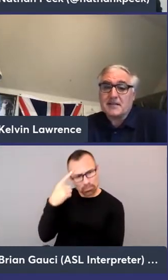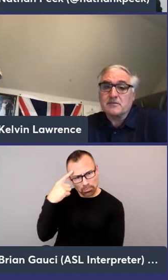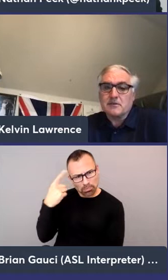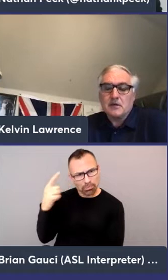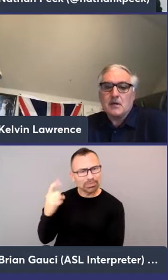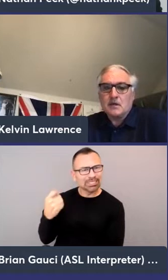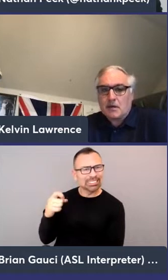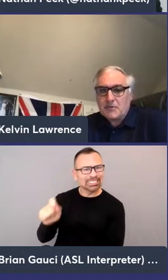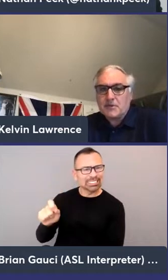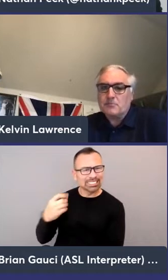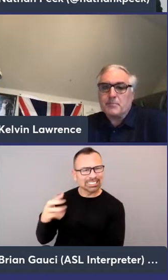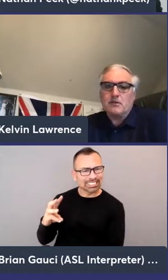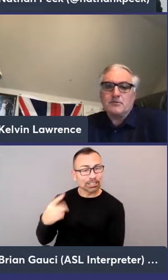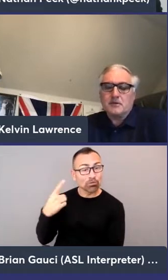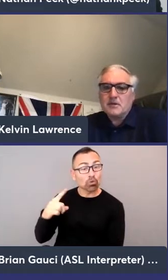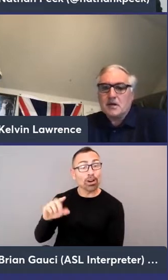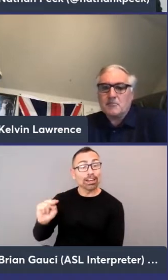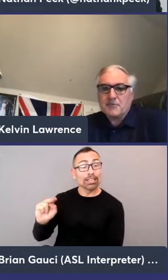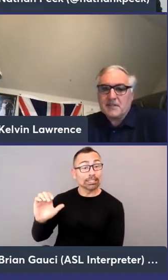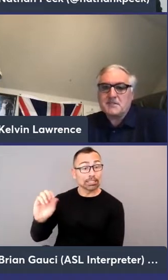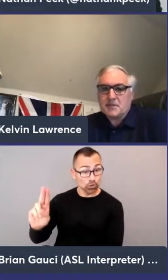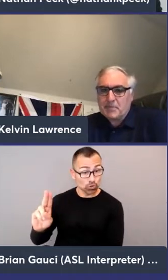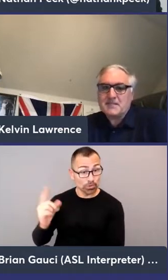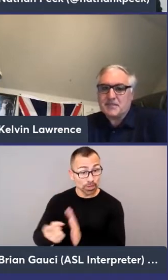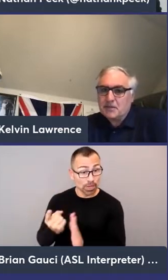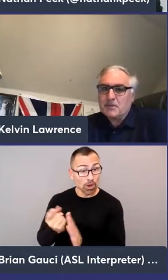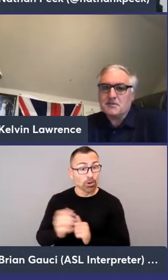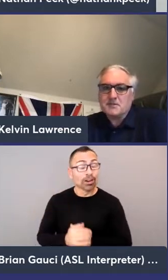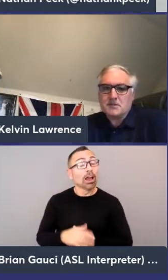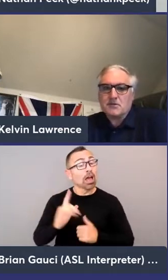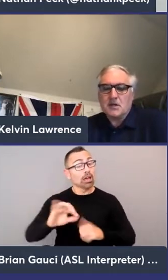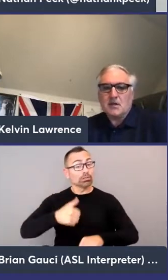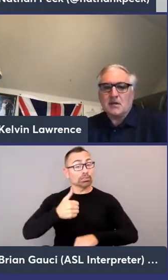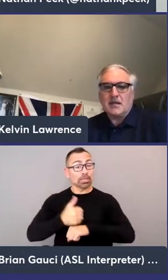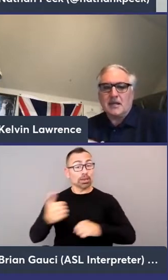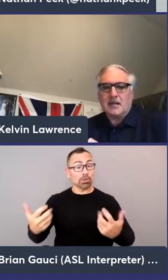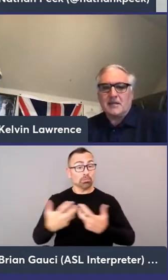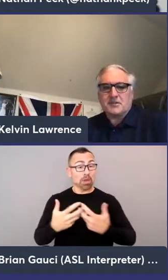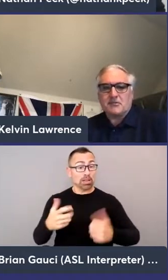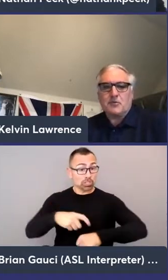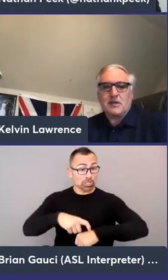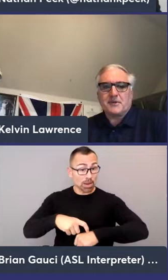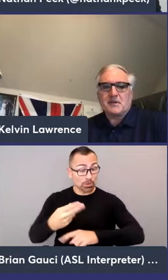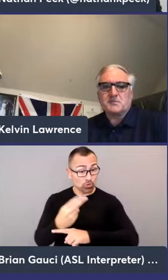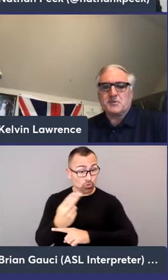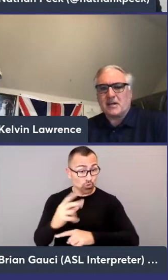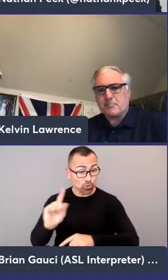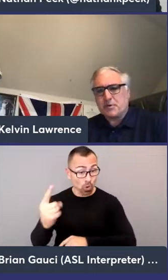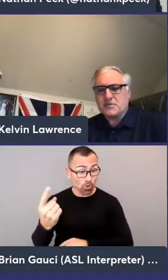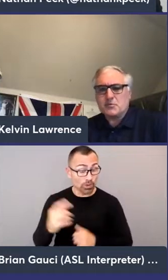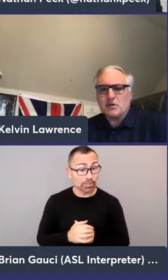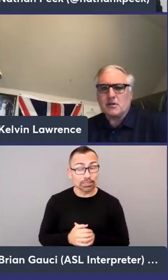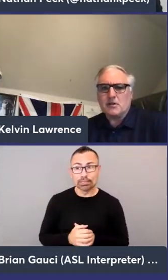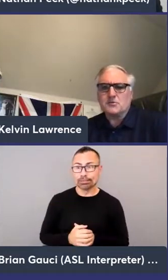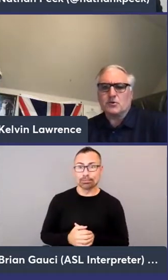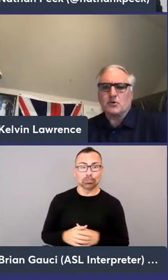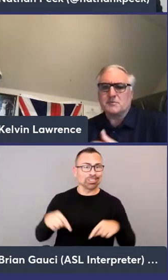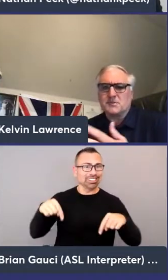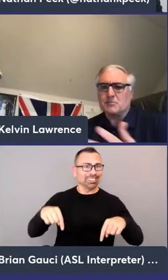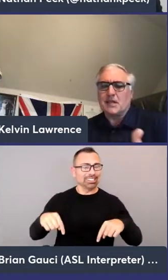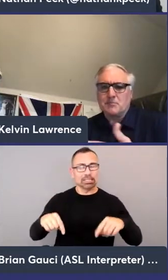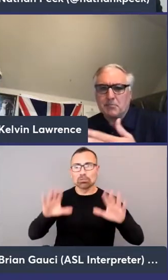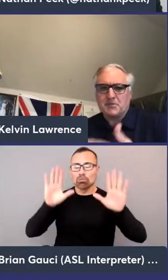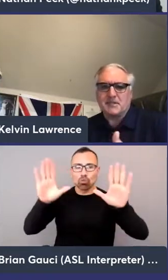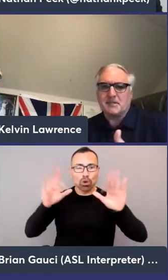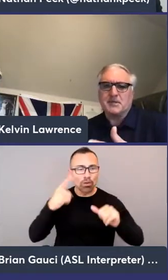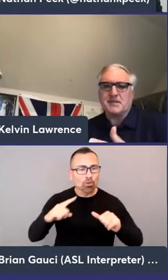the second that you're billed for these capacity units. So it's a great way for customers who have bursty workloads, or